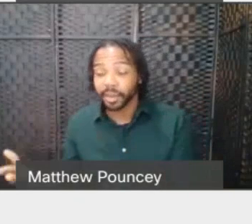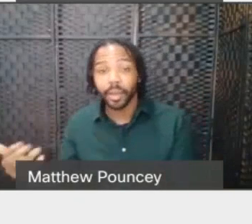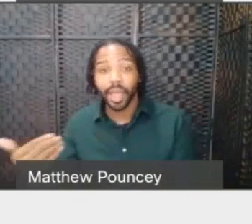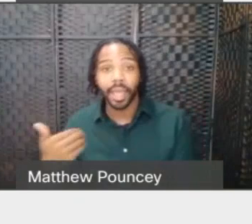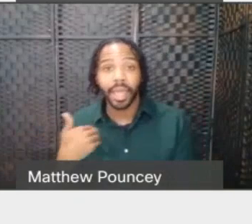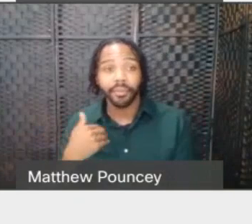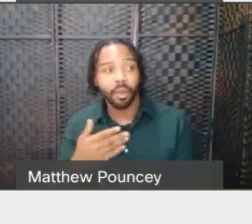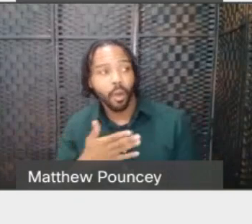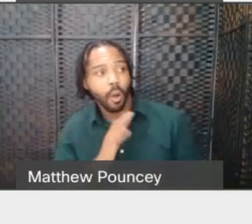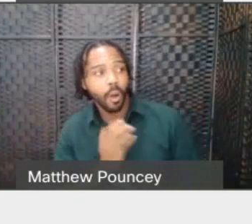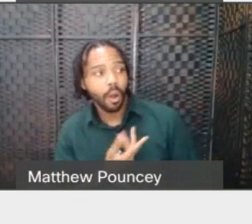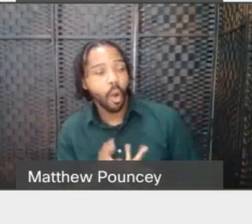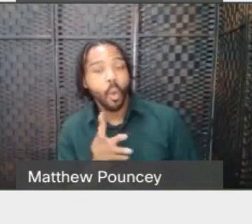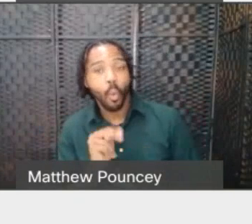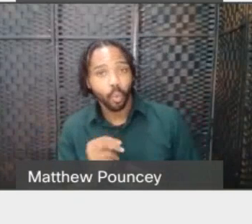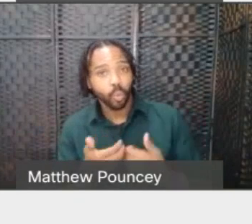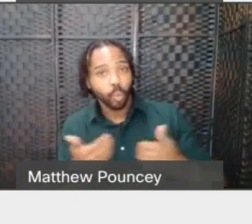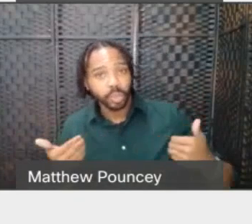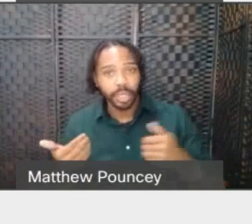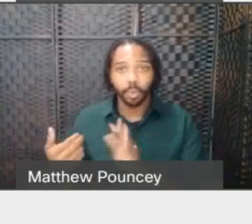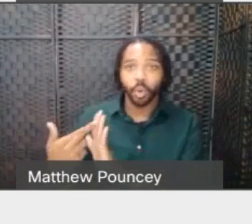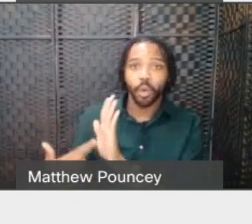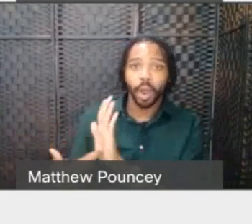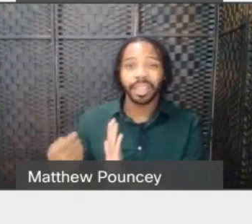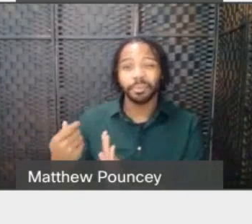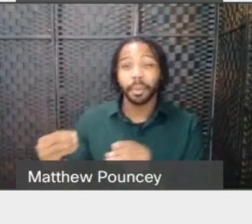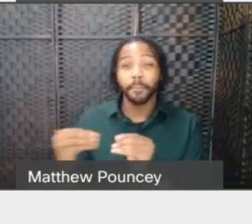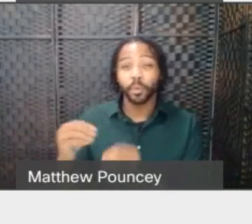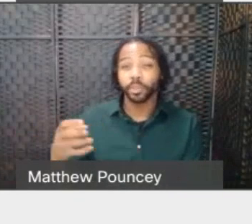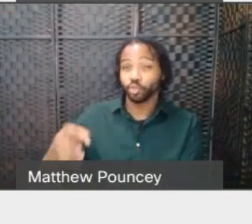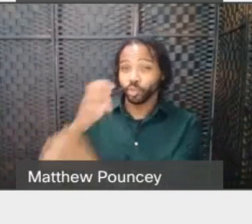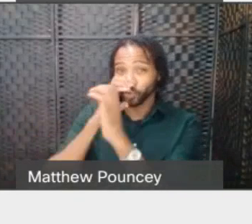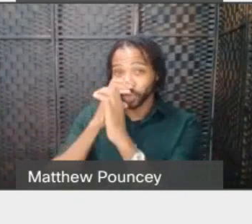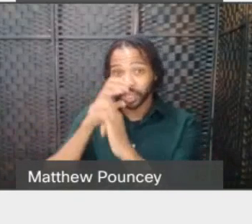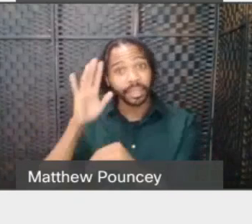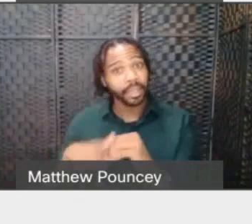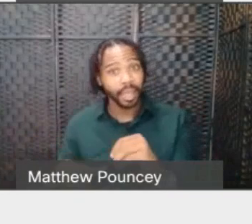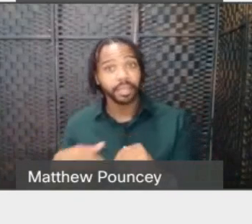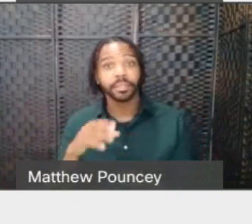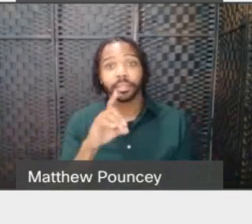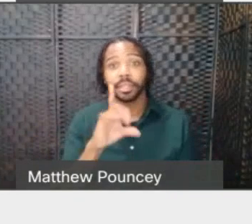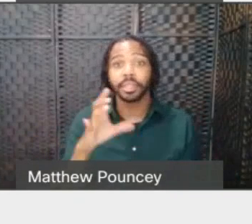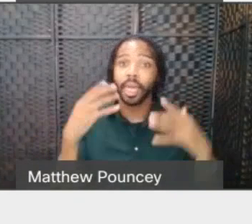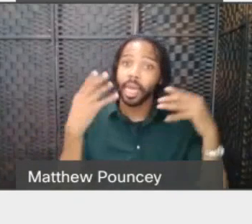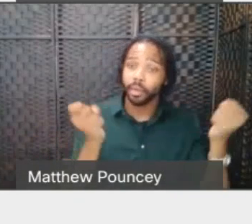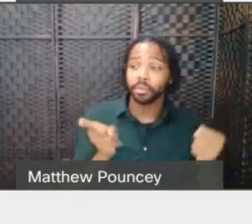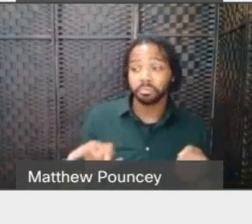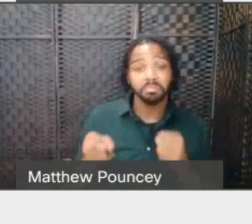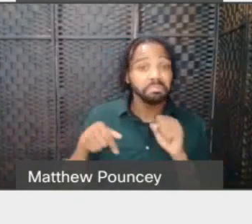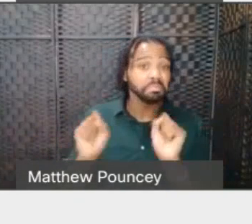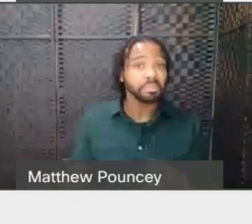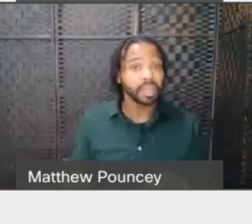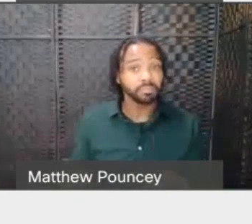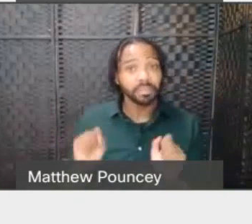our own requirements that are more stringent than DC Health. They may be able to do so under